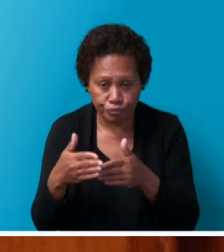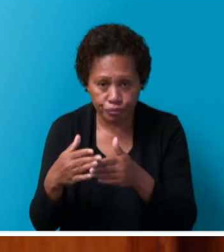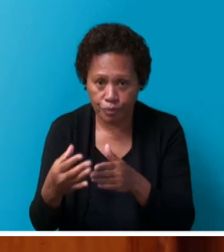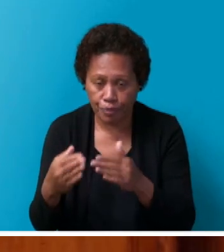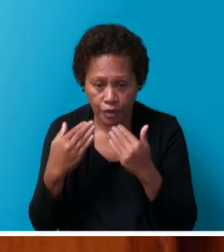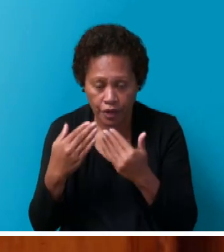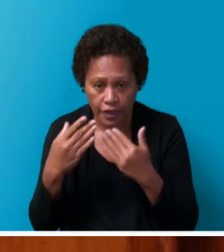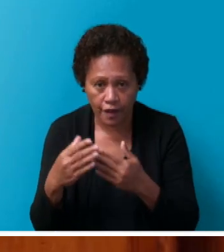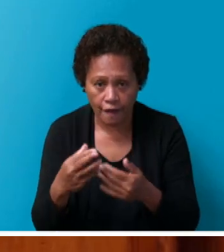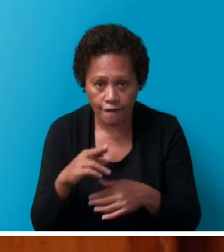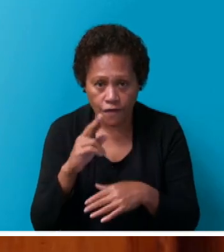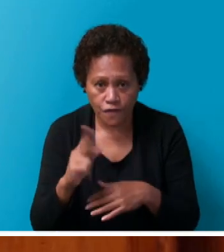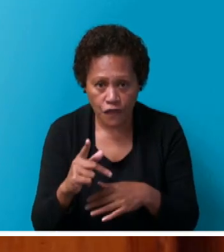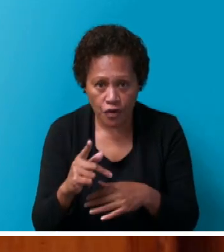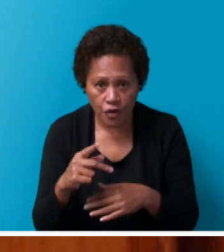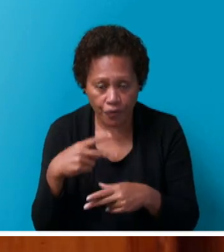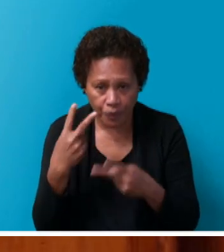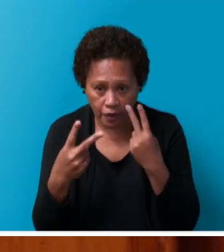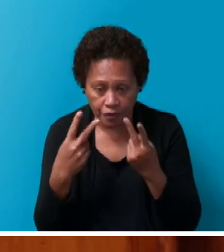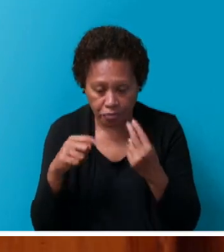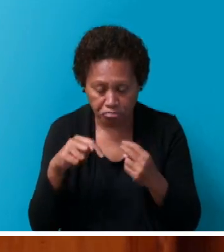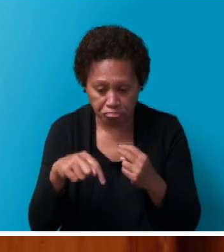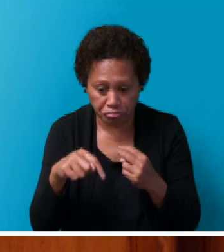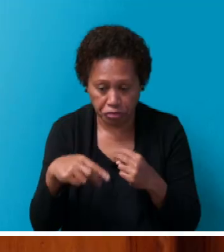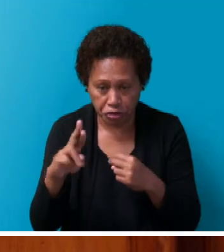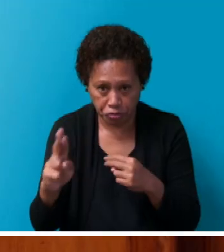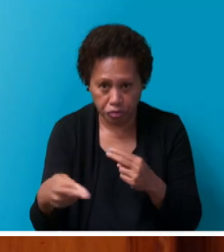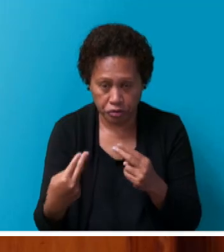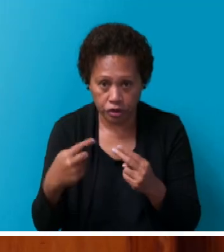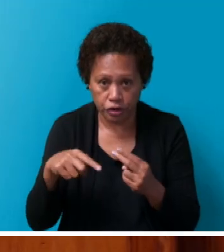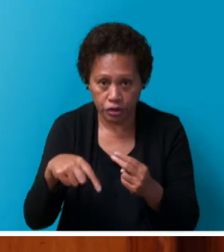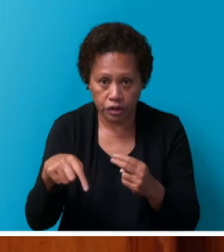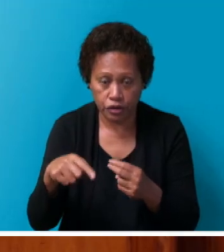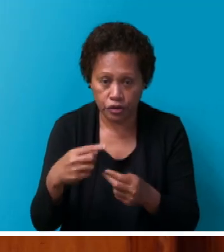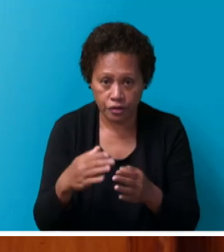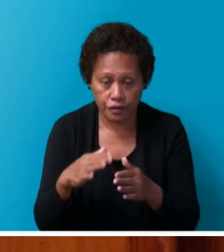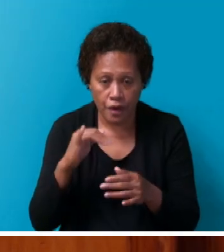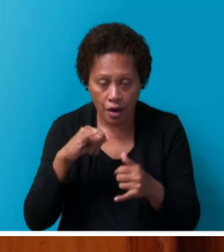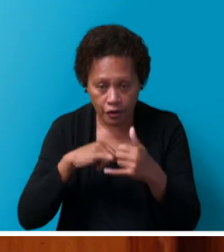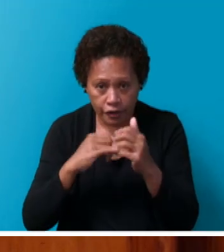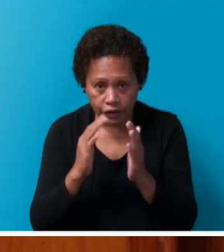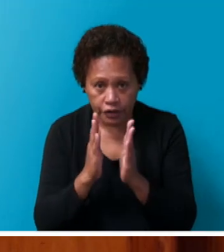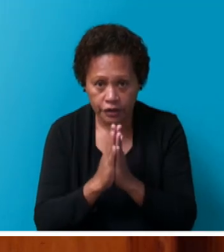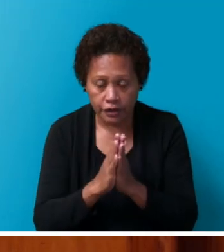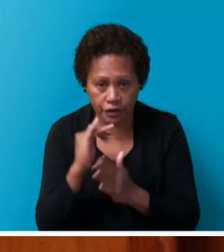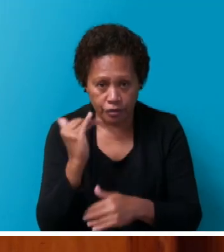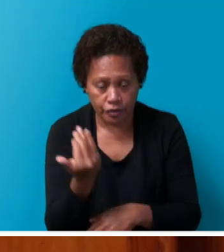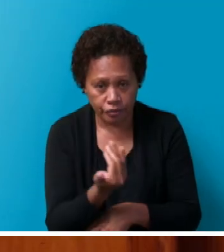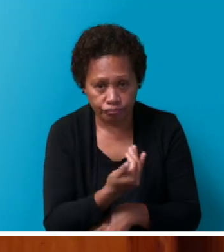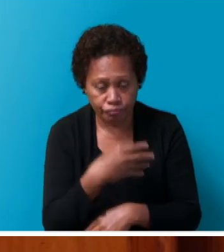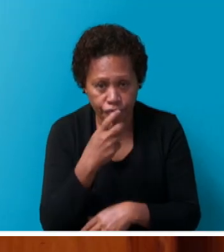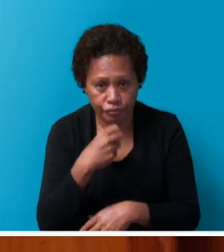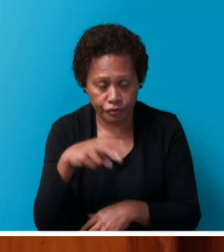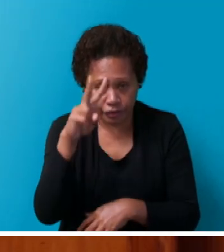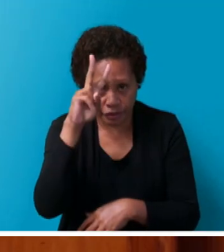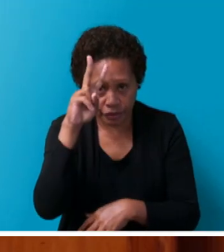hospitality. They will be arriving back in Suva on Sunday morning. It would be remiss of me also to not mention that this Kandavu expedition, sir, consisted for